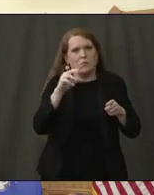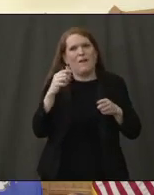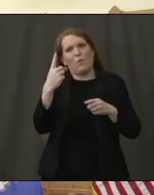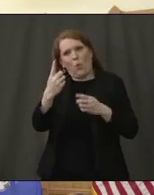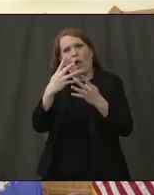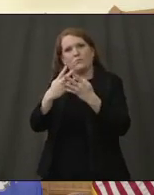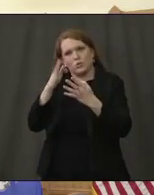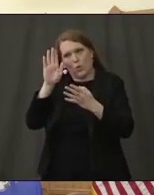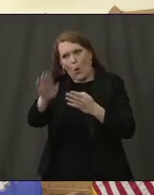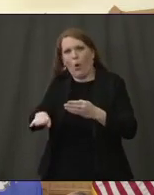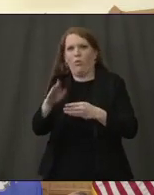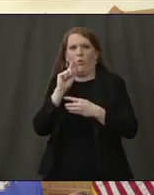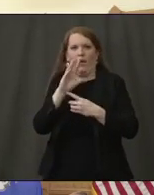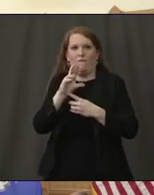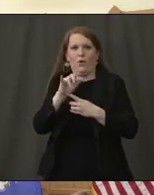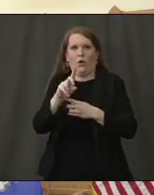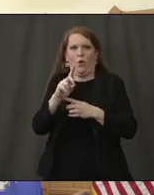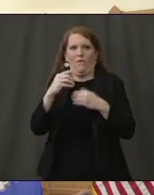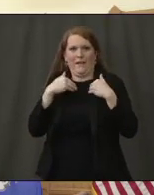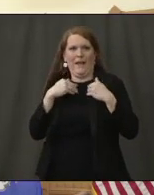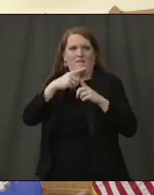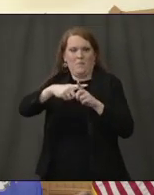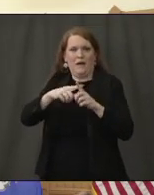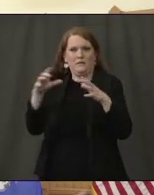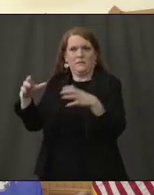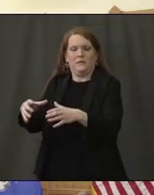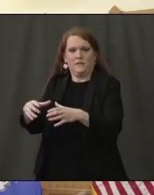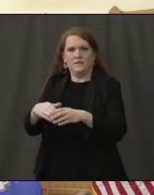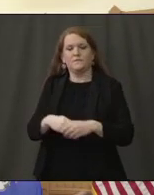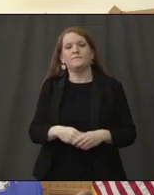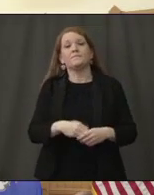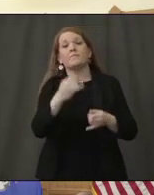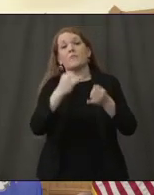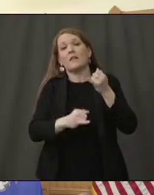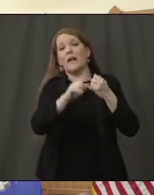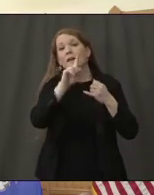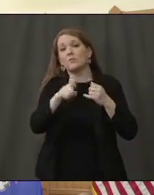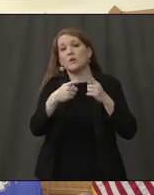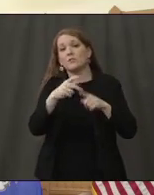you. And finally, it'll be NBC Connecticut,